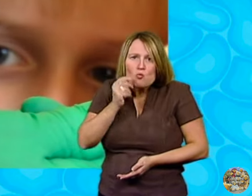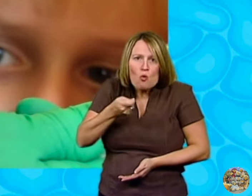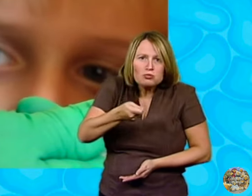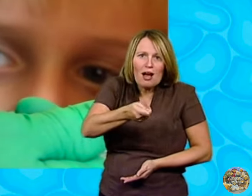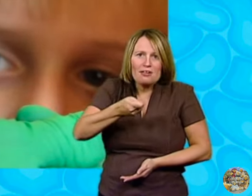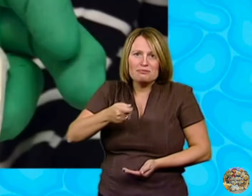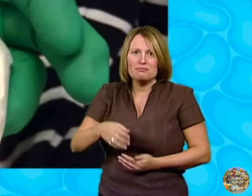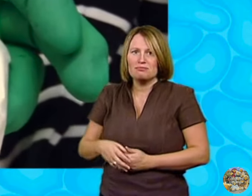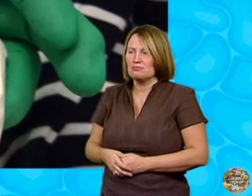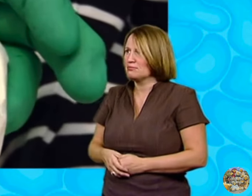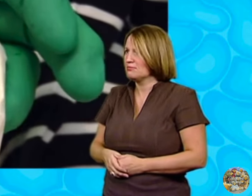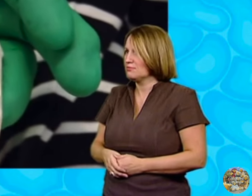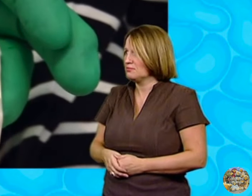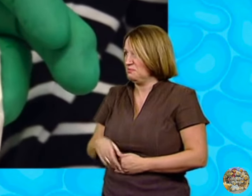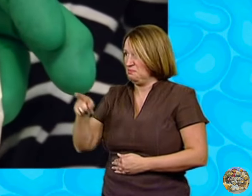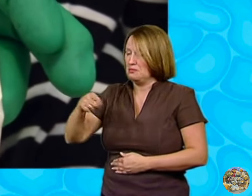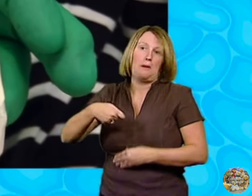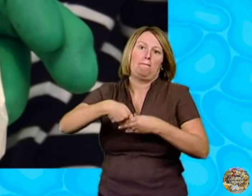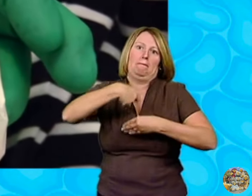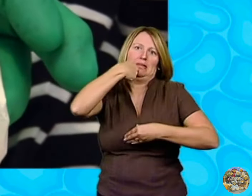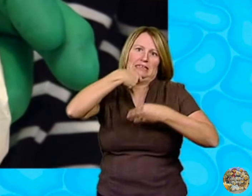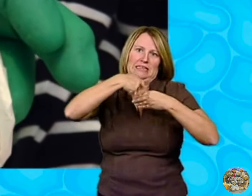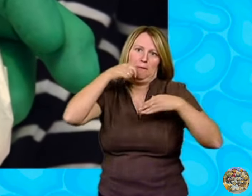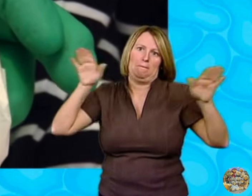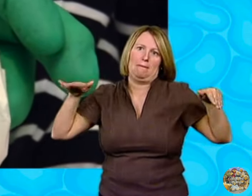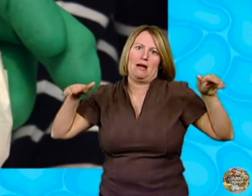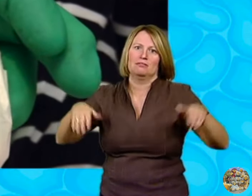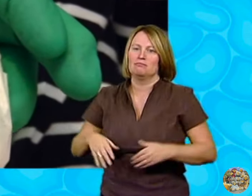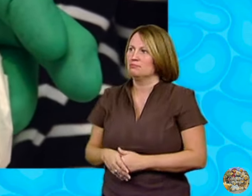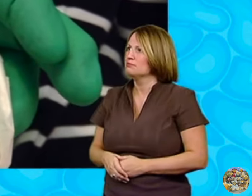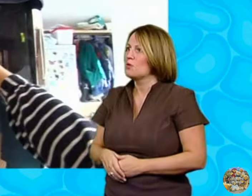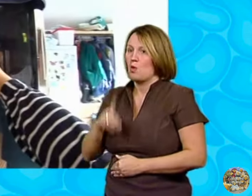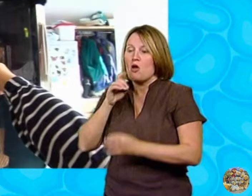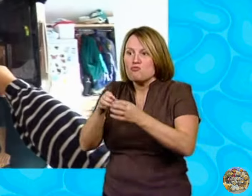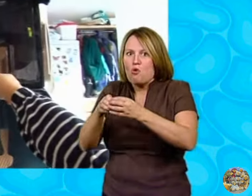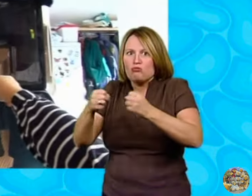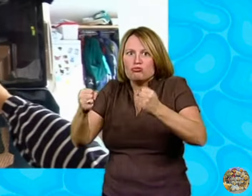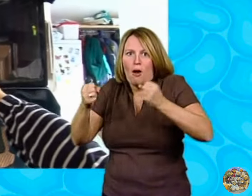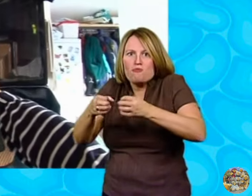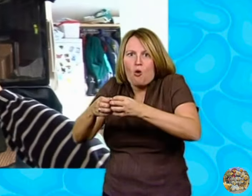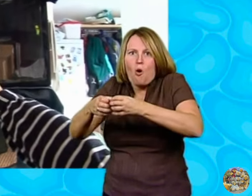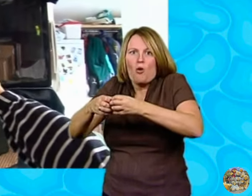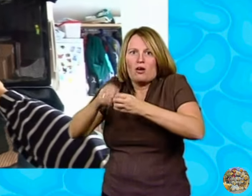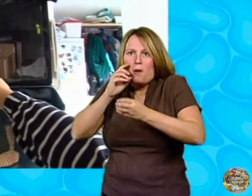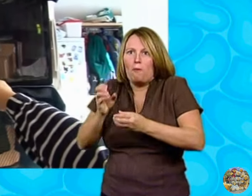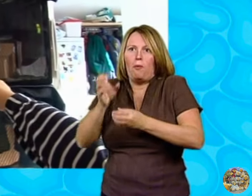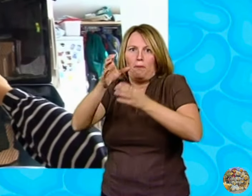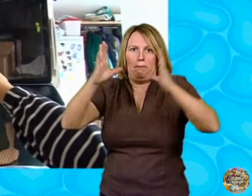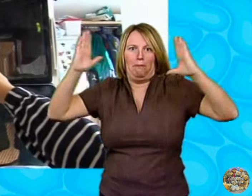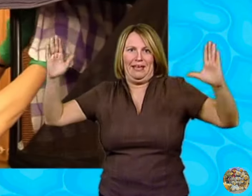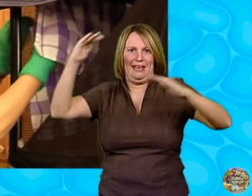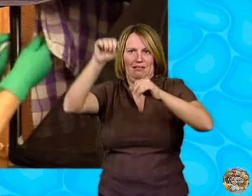too. The bat's having some medicine. When they are a little bit stronger, they move to these big